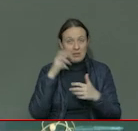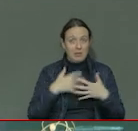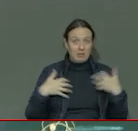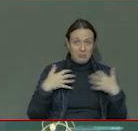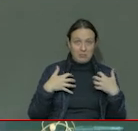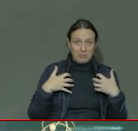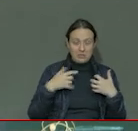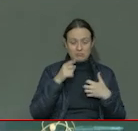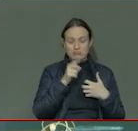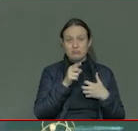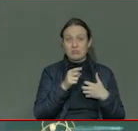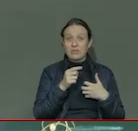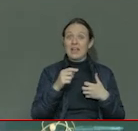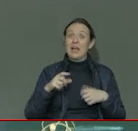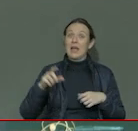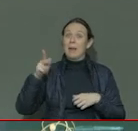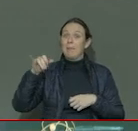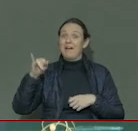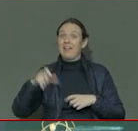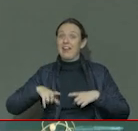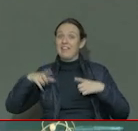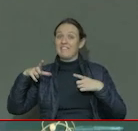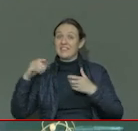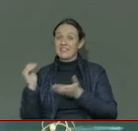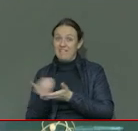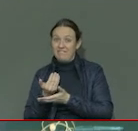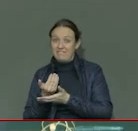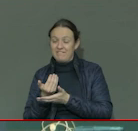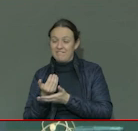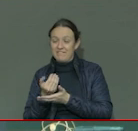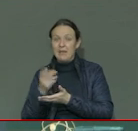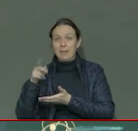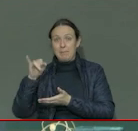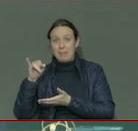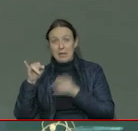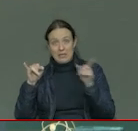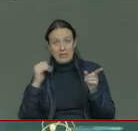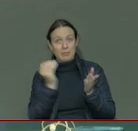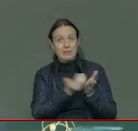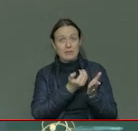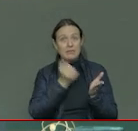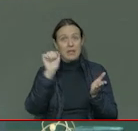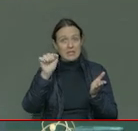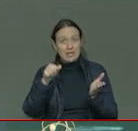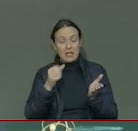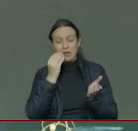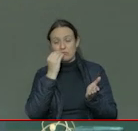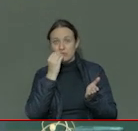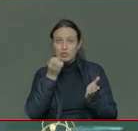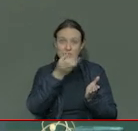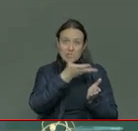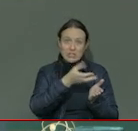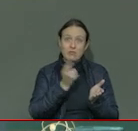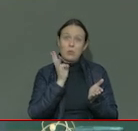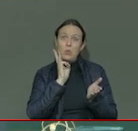this point saves Pi's life? Does Pi save Richard Parker? Yes, by providing food and clean